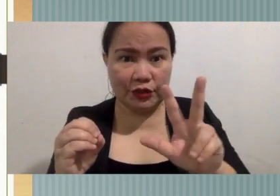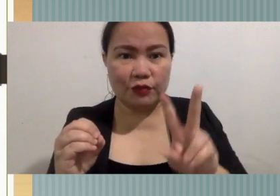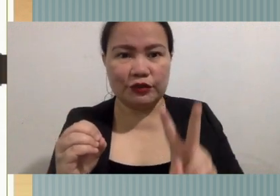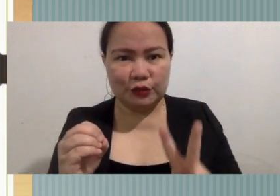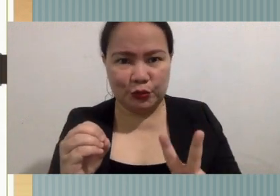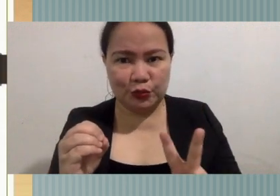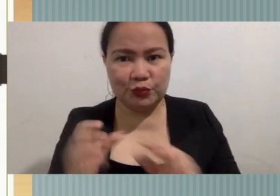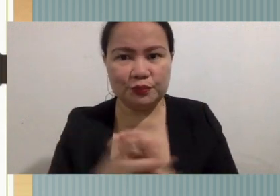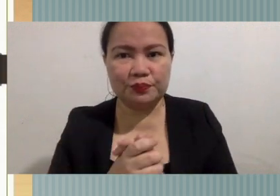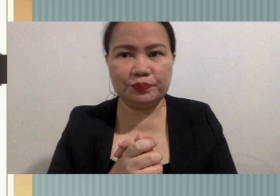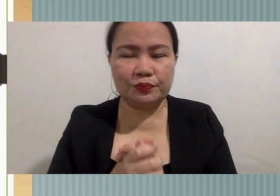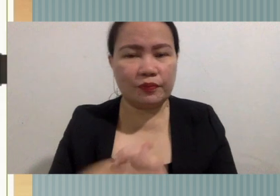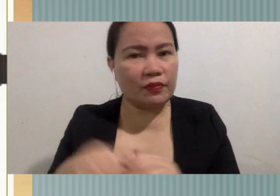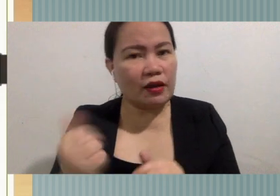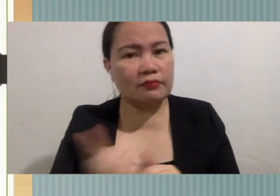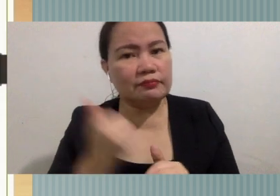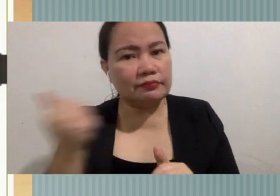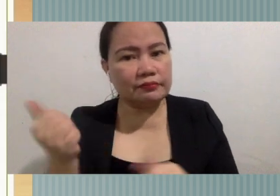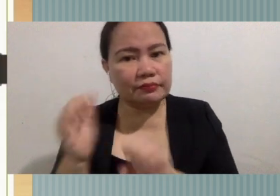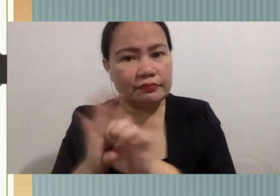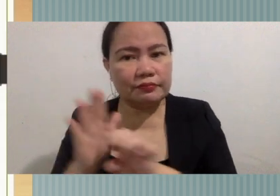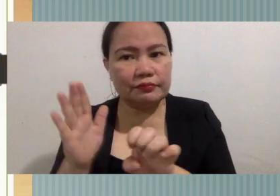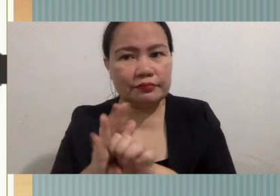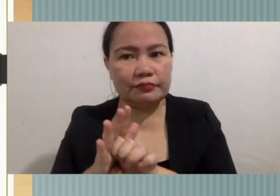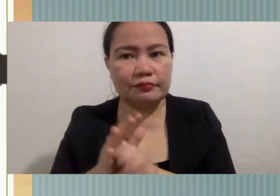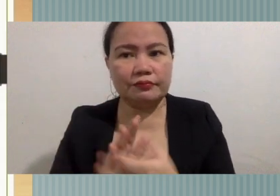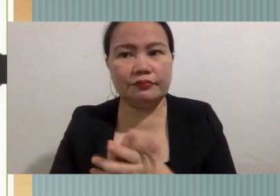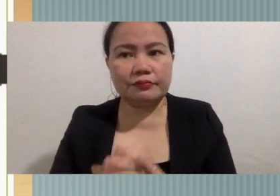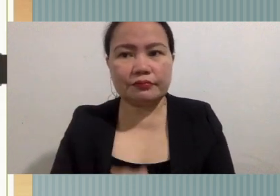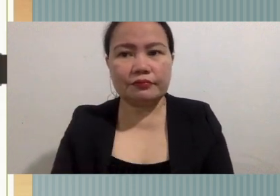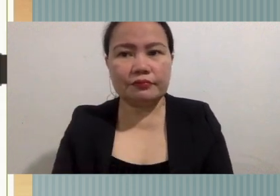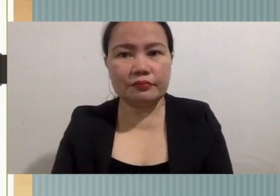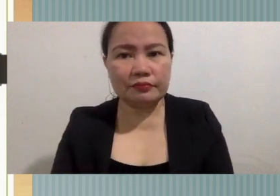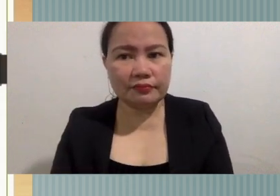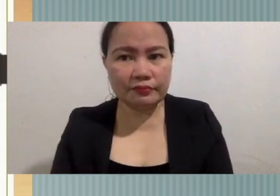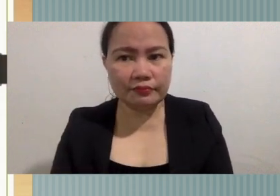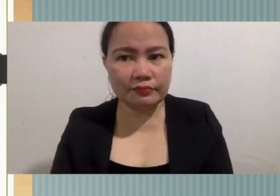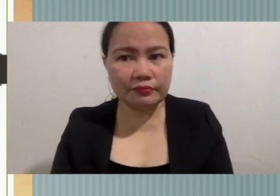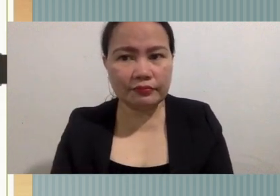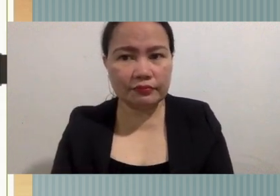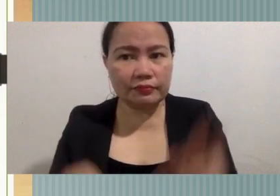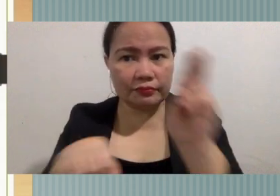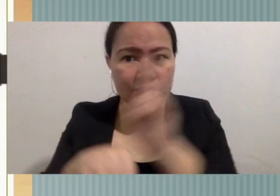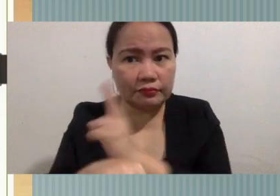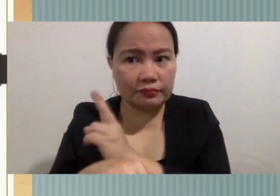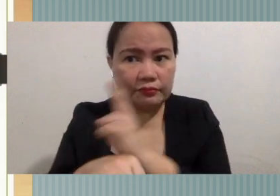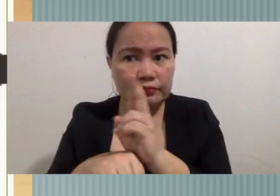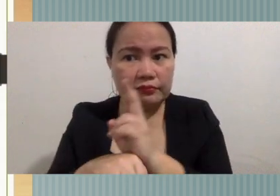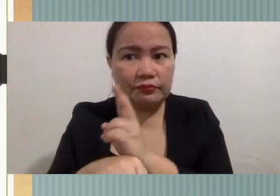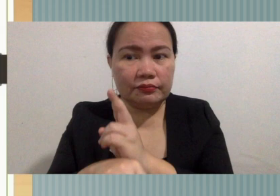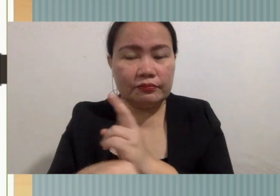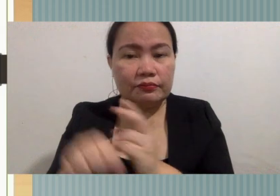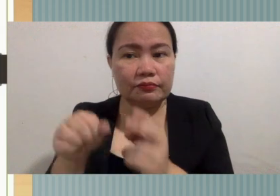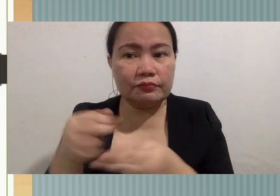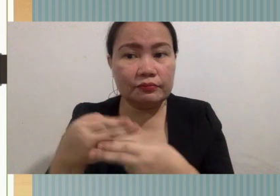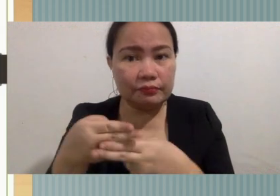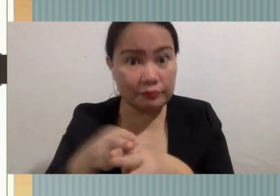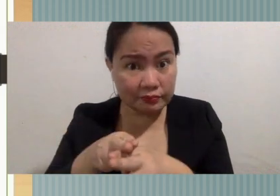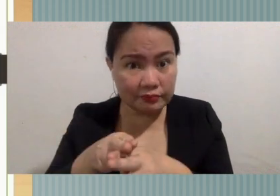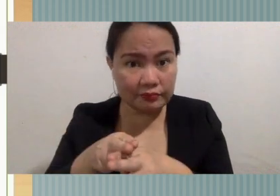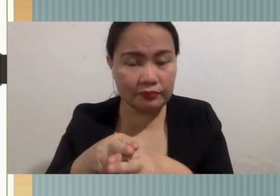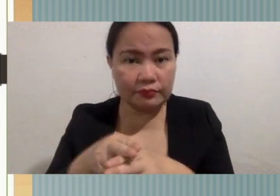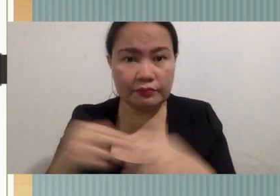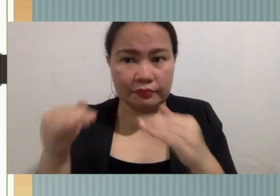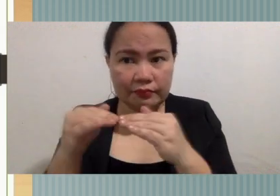Okay. Another example. Using this equation, ito yung shortcut na